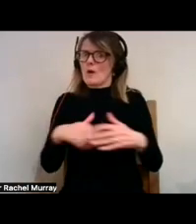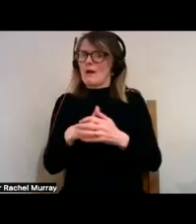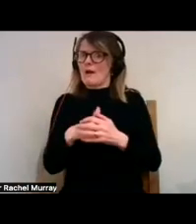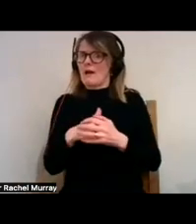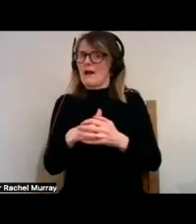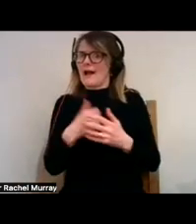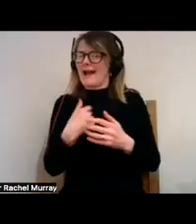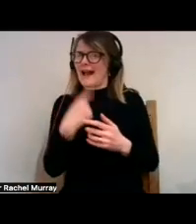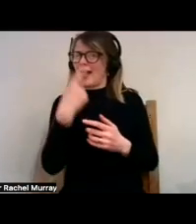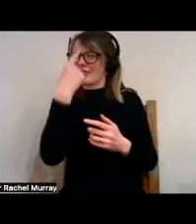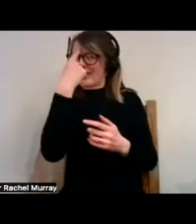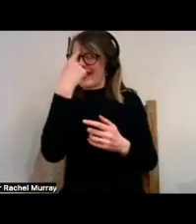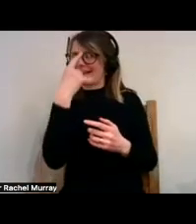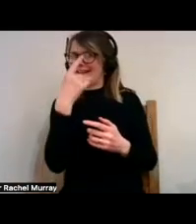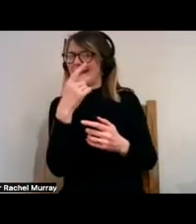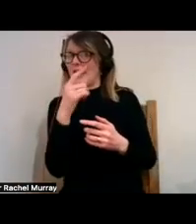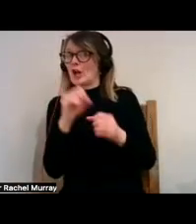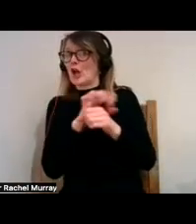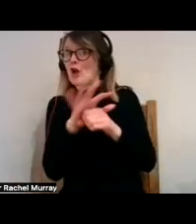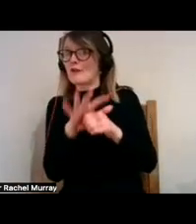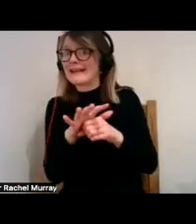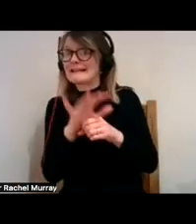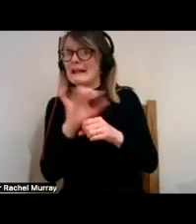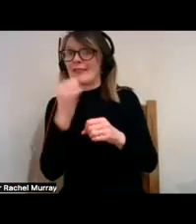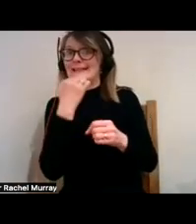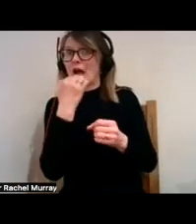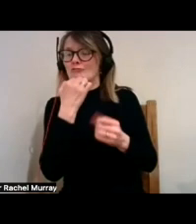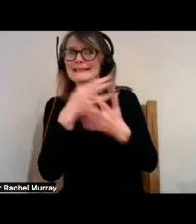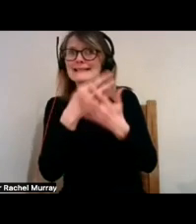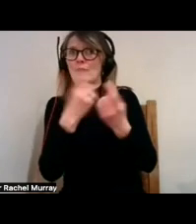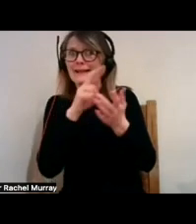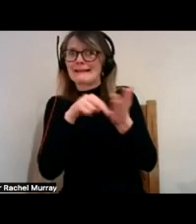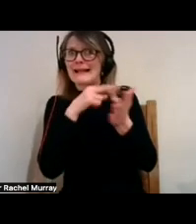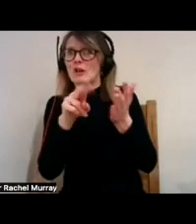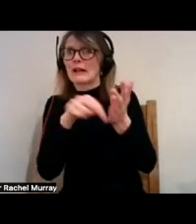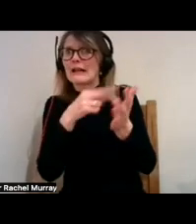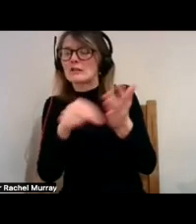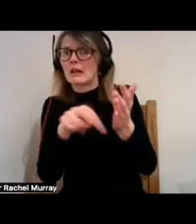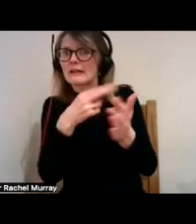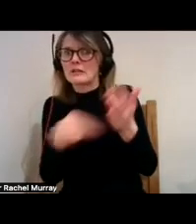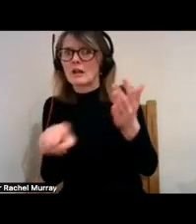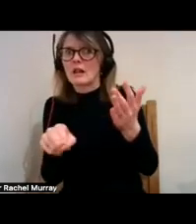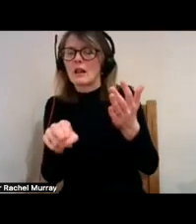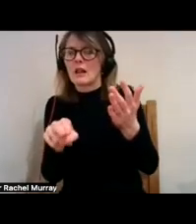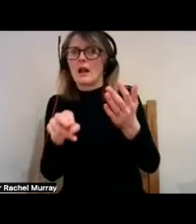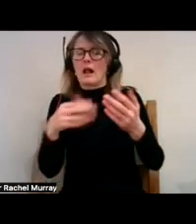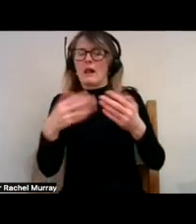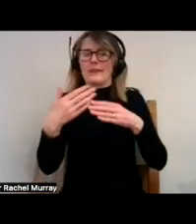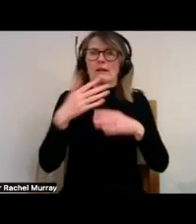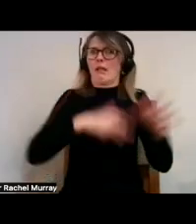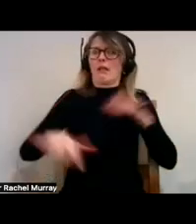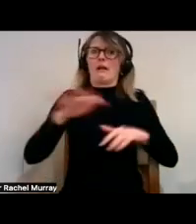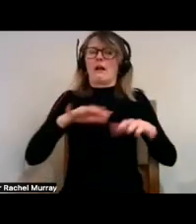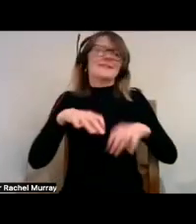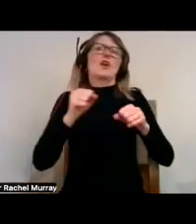spot where their diaries had been cancelled. They'd just got over the busyness at the beginning of the lockdown and weren't yet